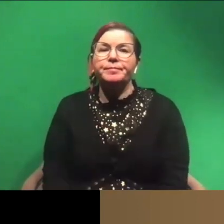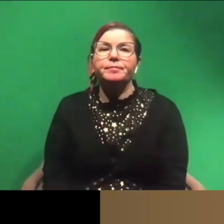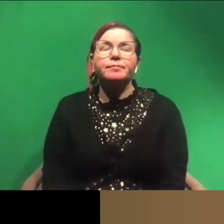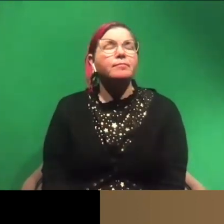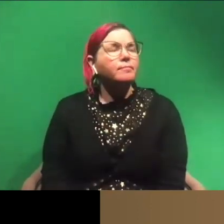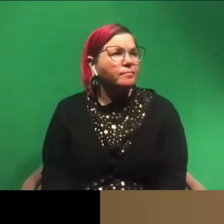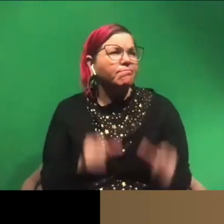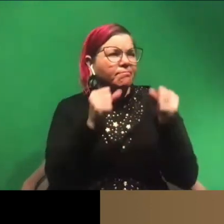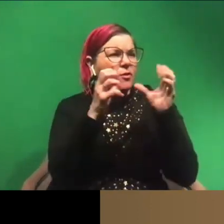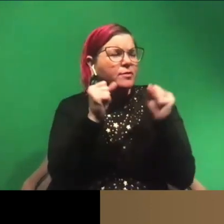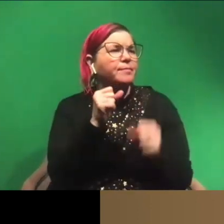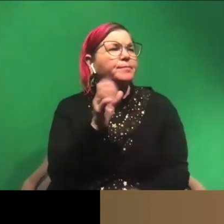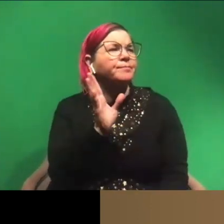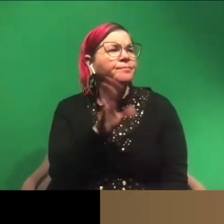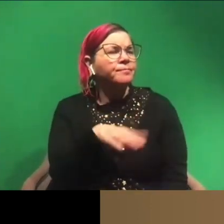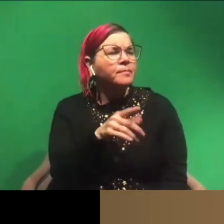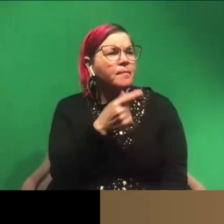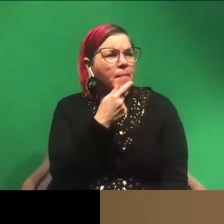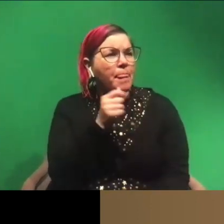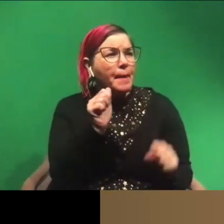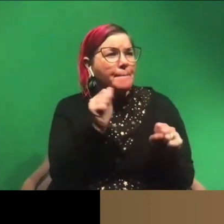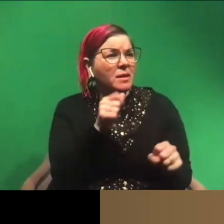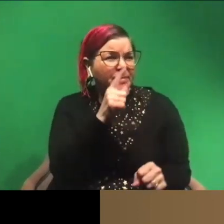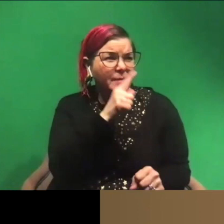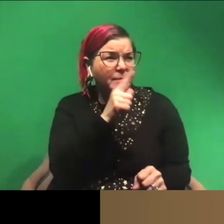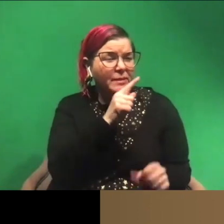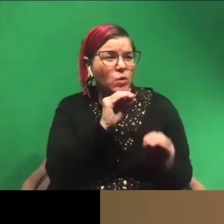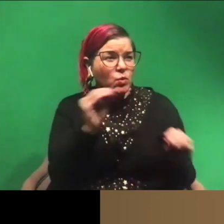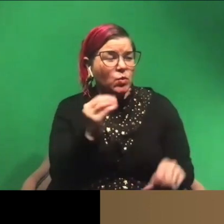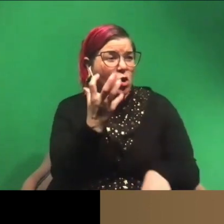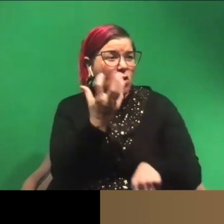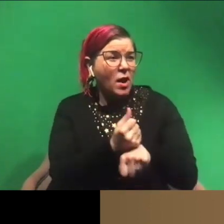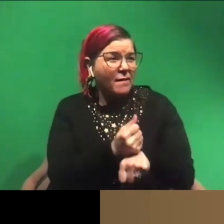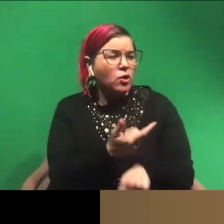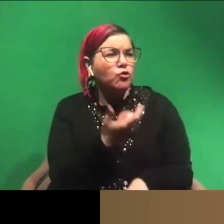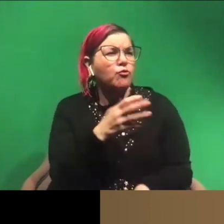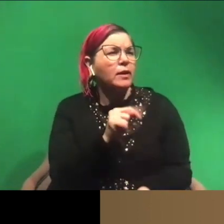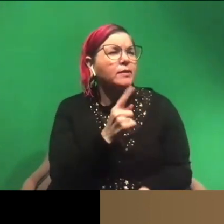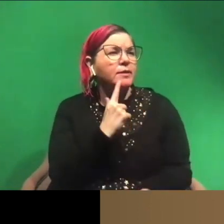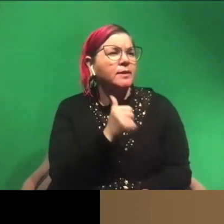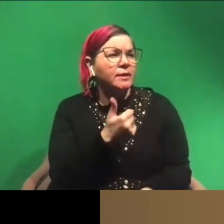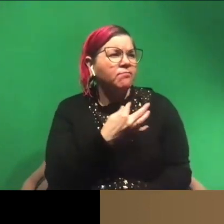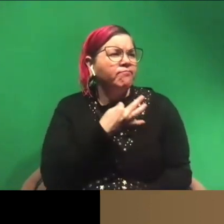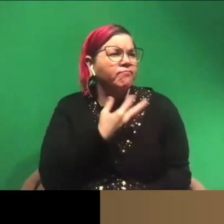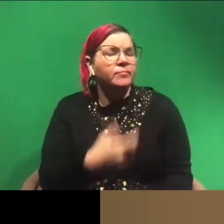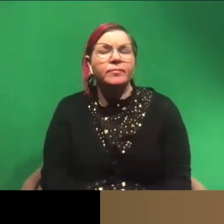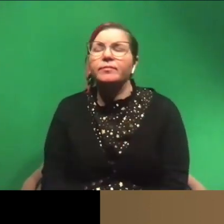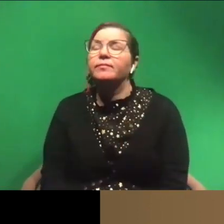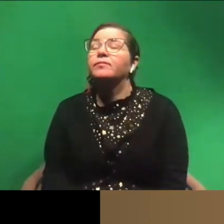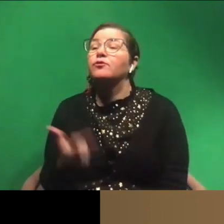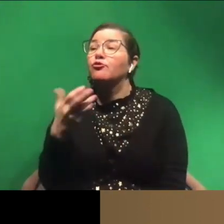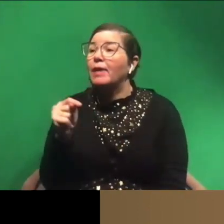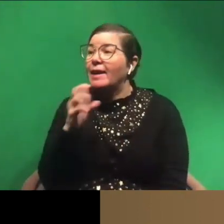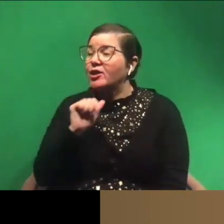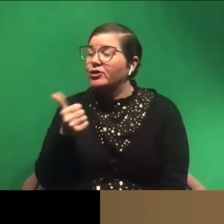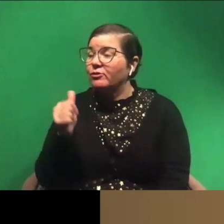Awesome. Is it possible to simulate zero gravity? Grant, age 10, would like to know. Well, Grant, age 10, that is